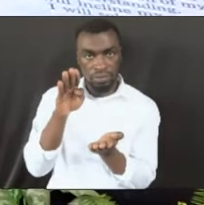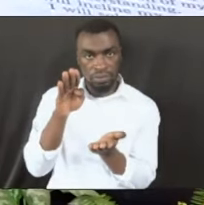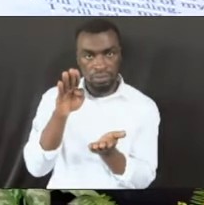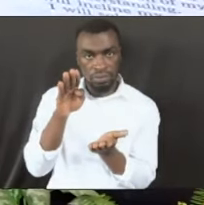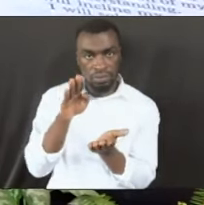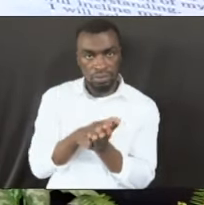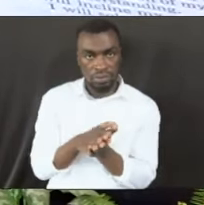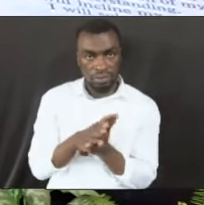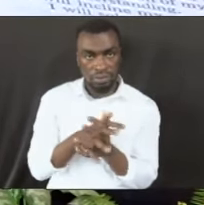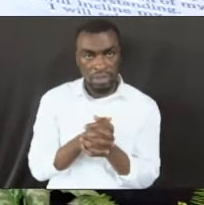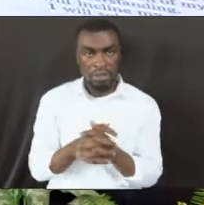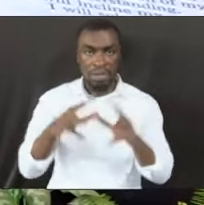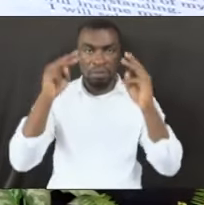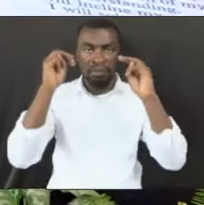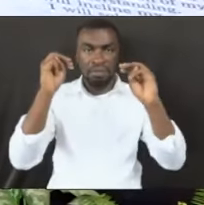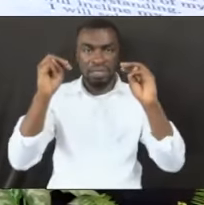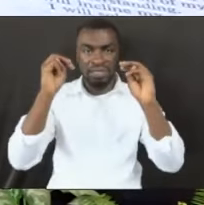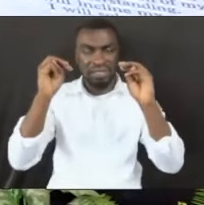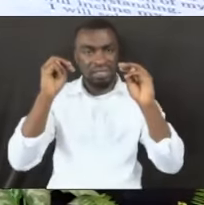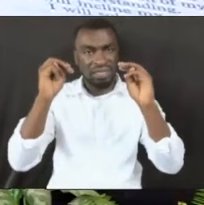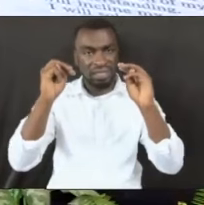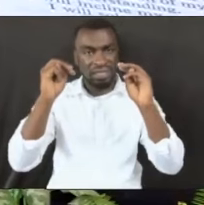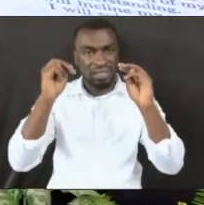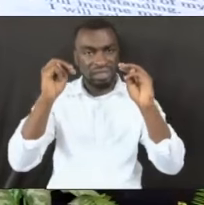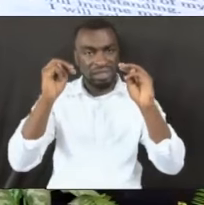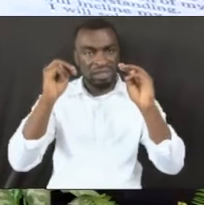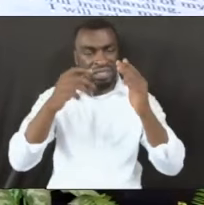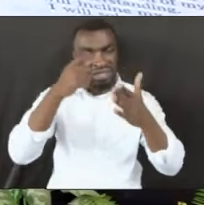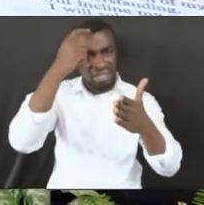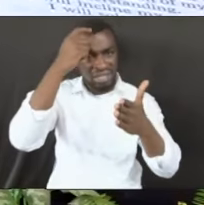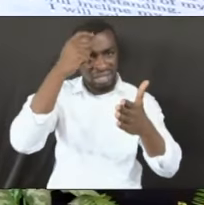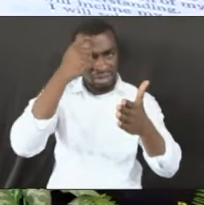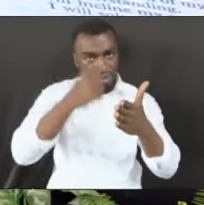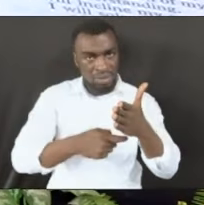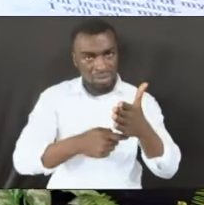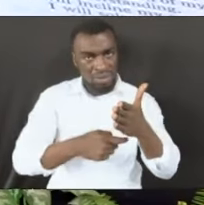My message is the cost of disobedience.